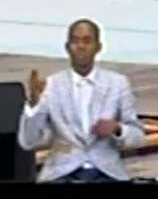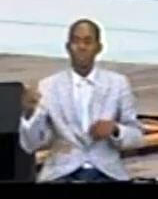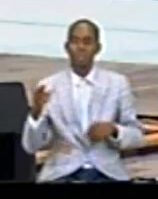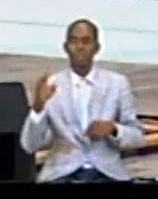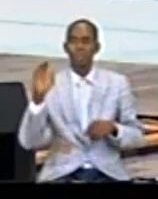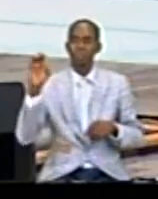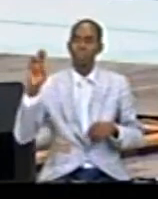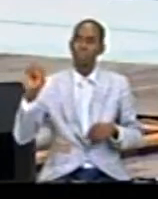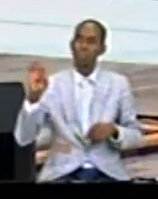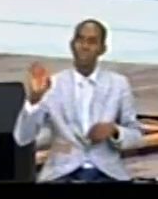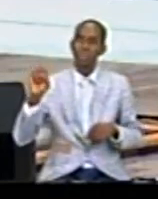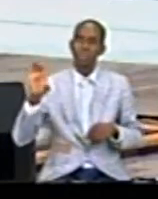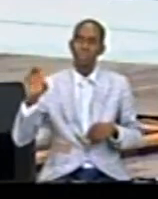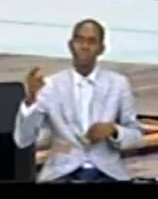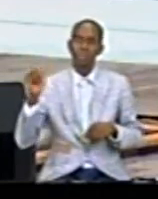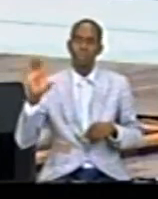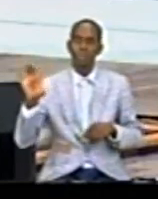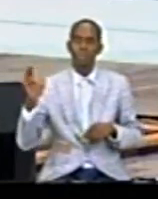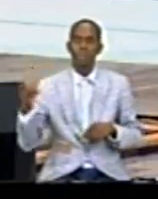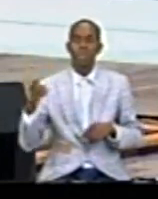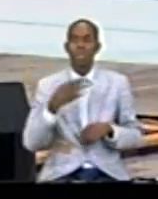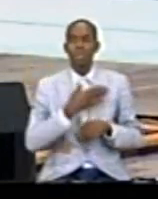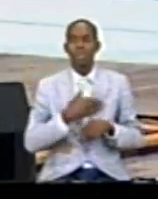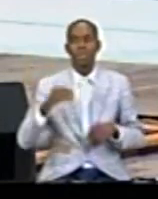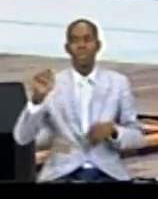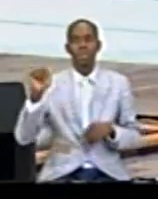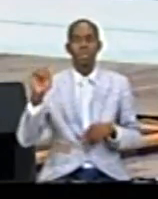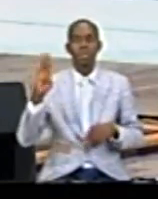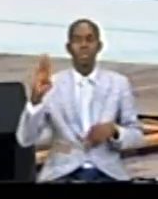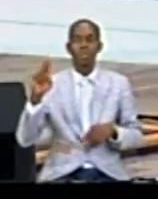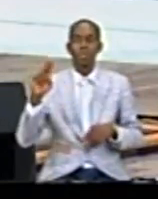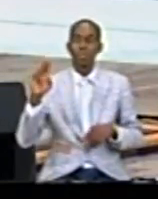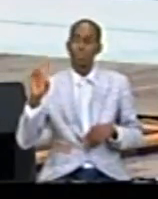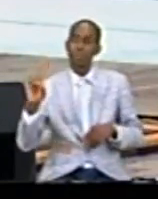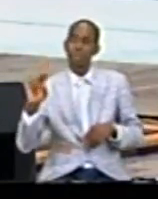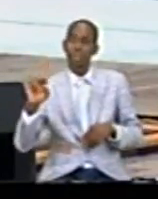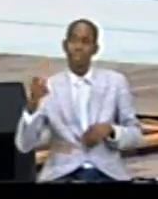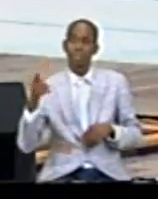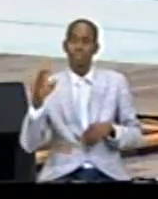Babylon. And they were going to give them the dainties